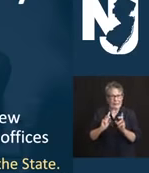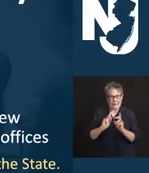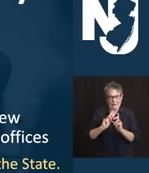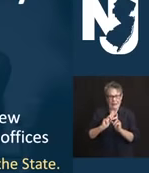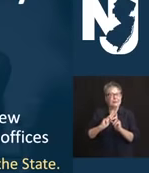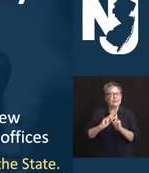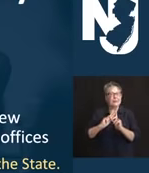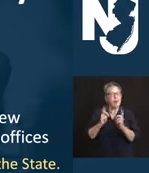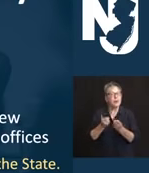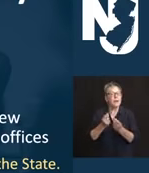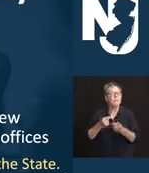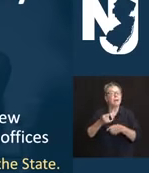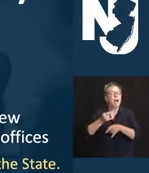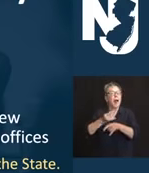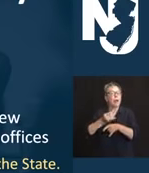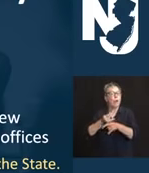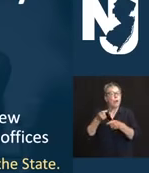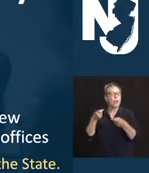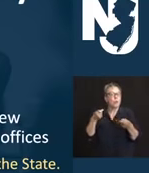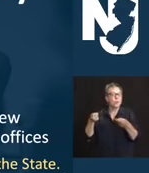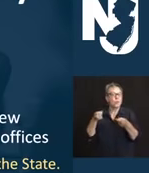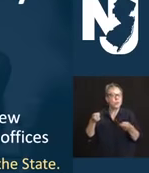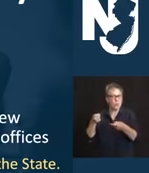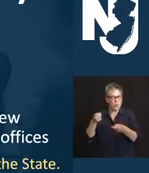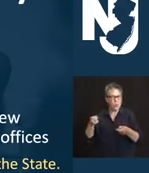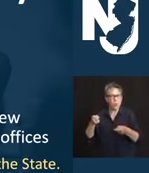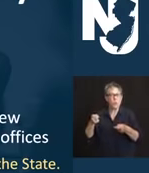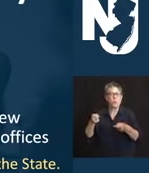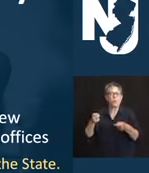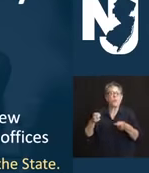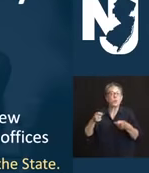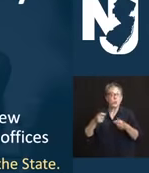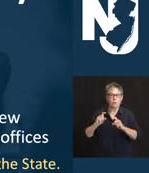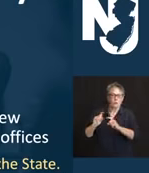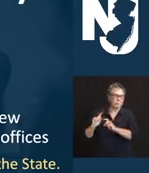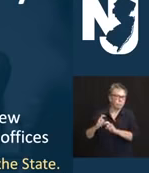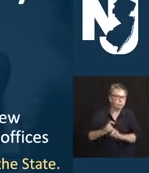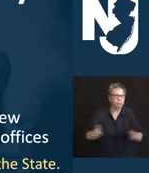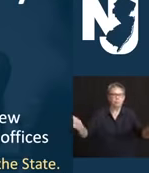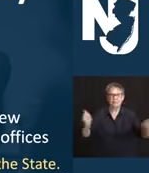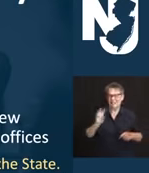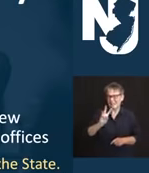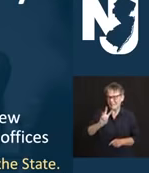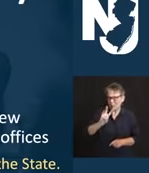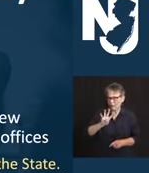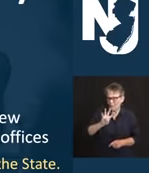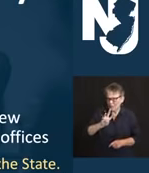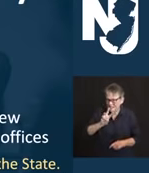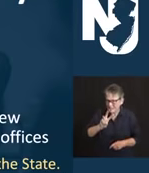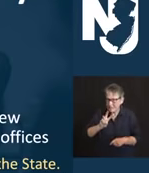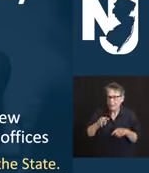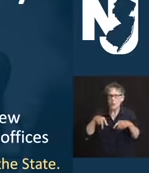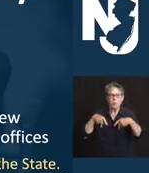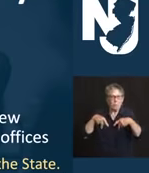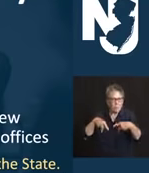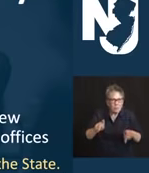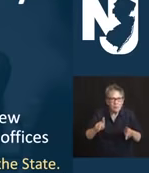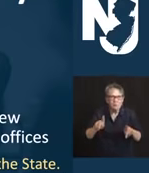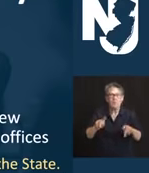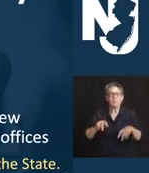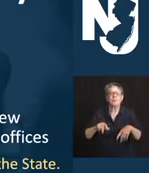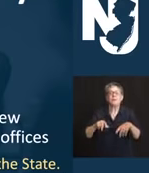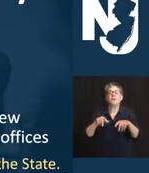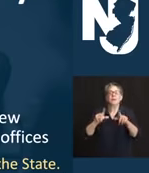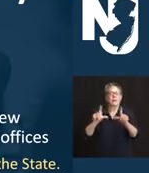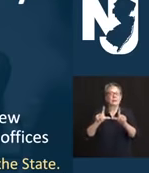646 liquor license permits for expanded outdoor service. And I thank the staff of the ABC for their very